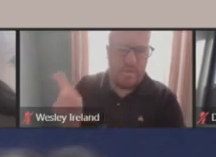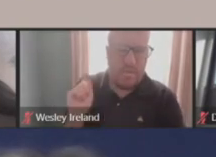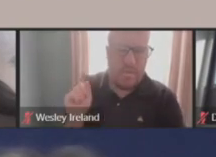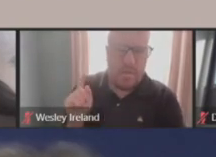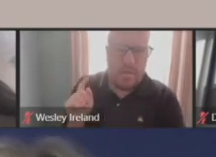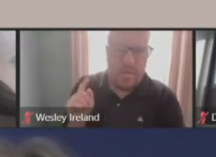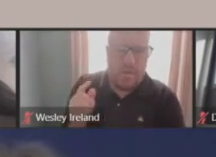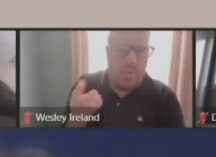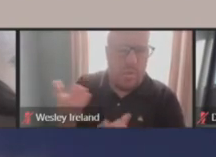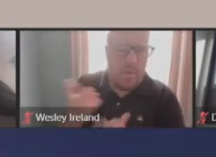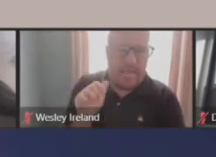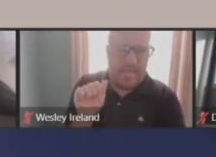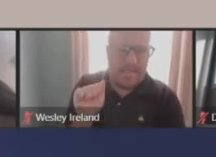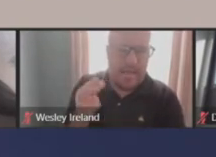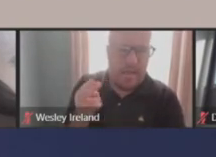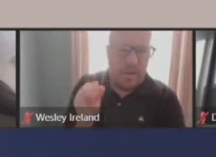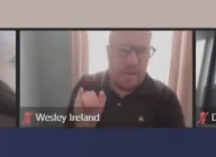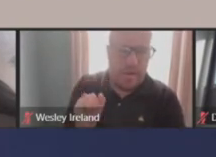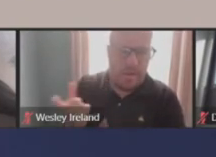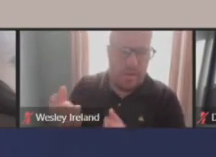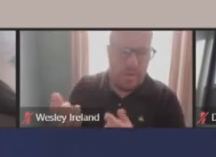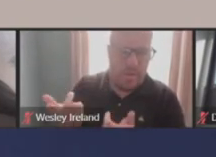Boston Globe. That was about a few weeks ago.